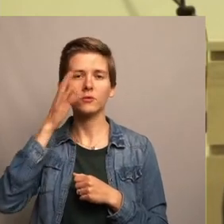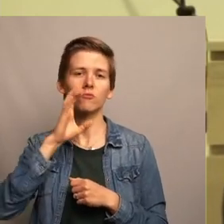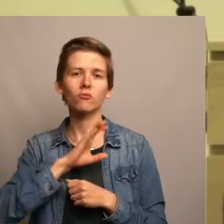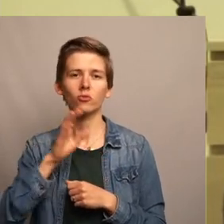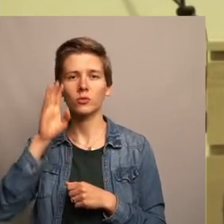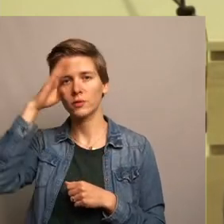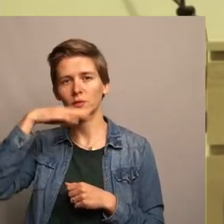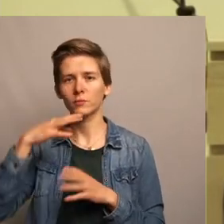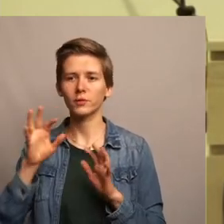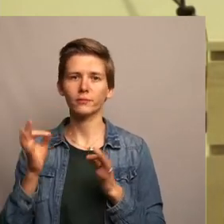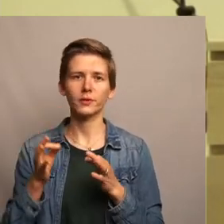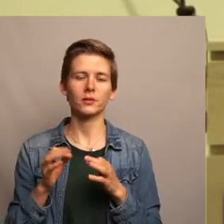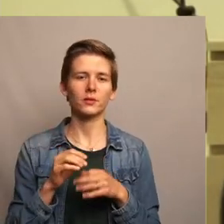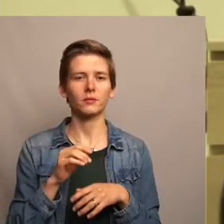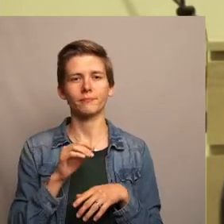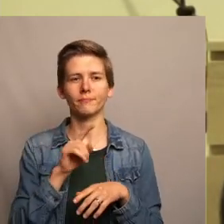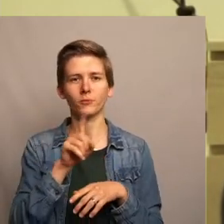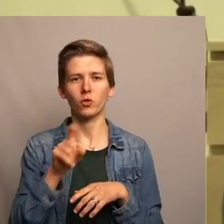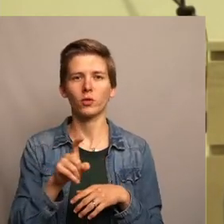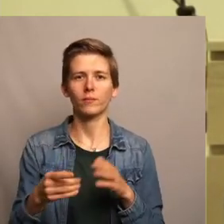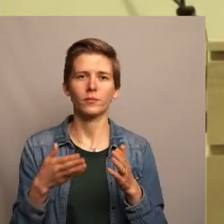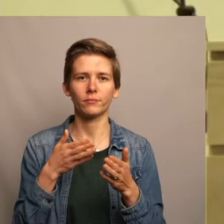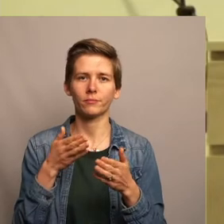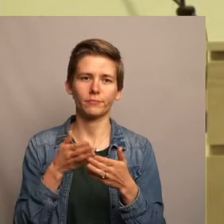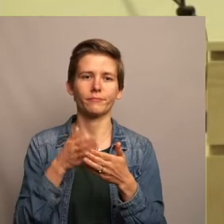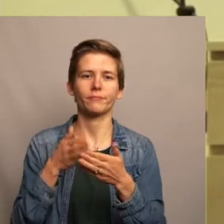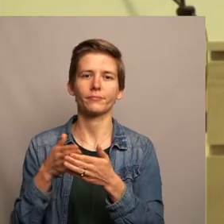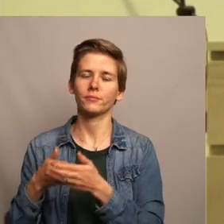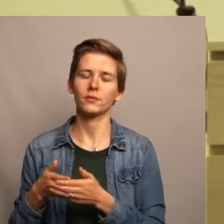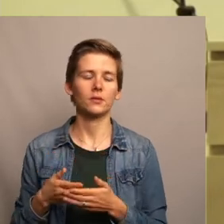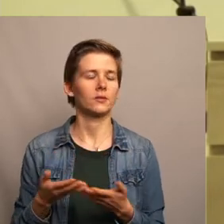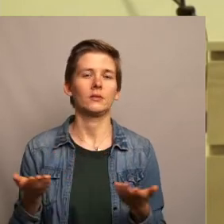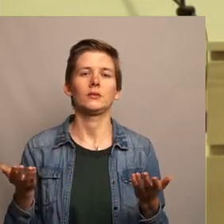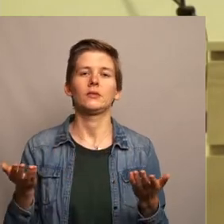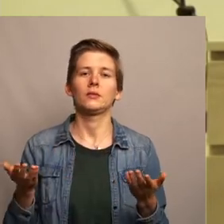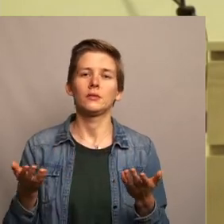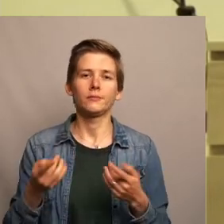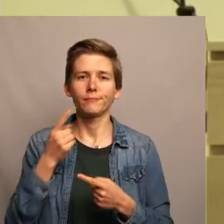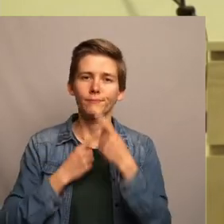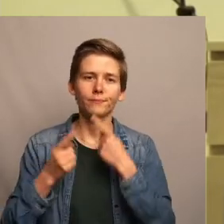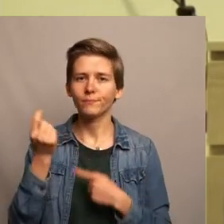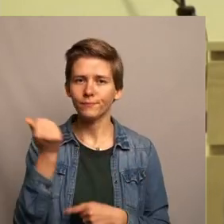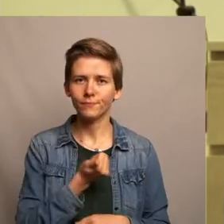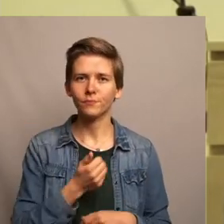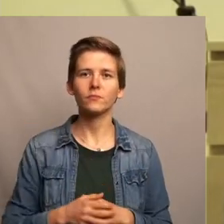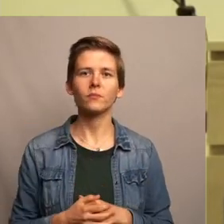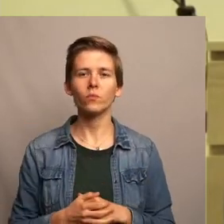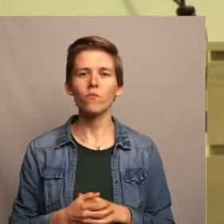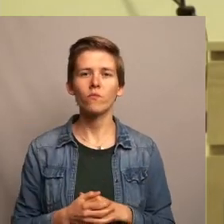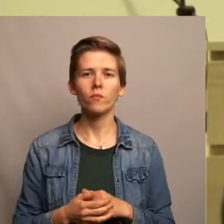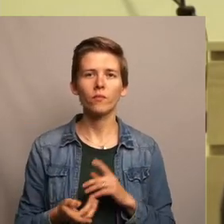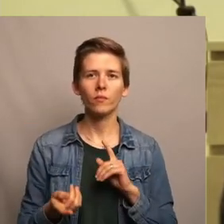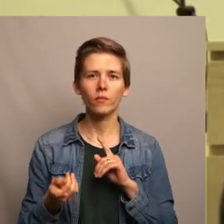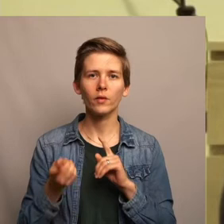can happen in terms of questioning the legitimacy of your research. It can be in terms of questioning